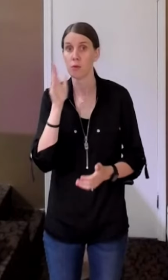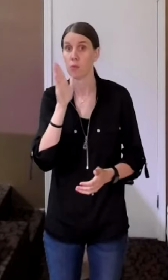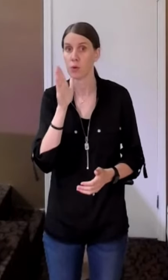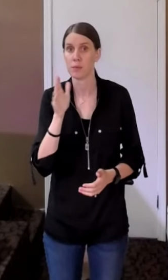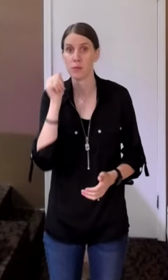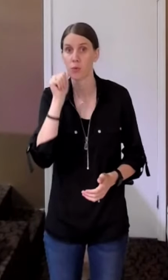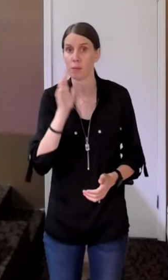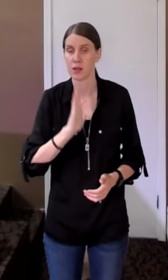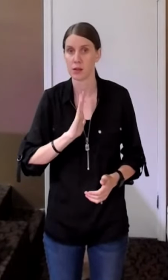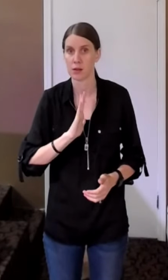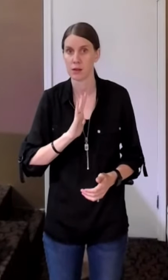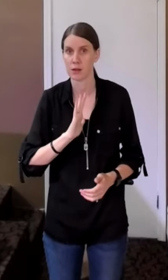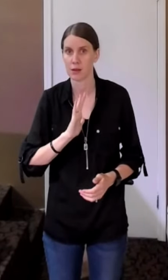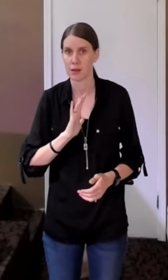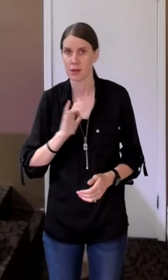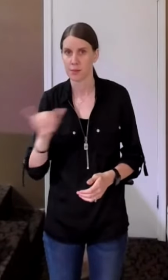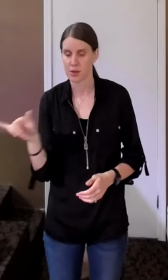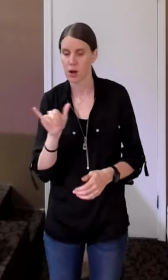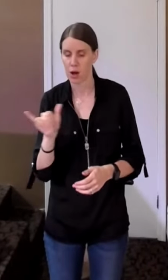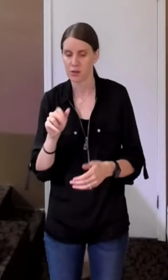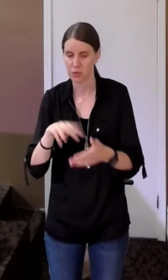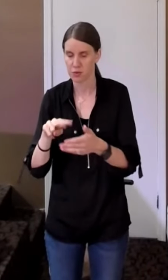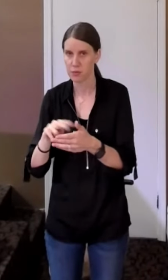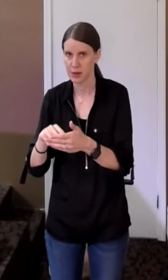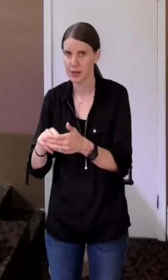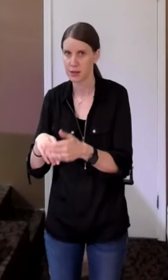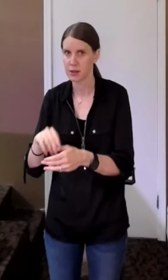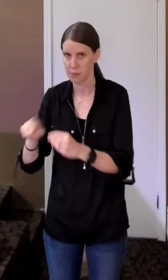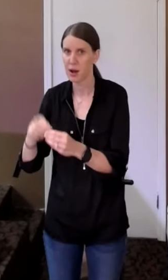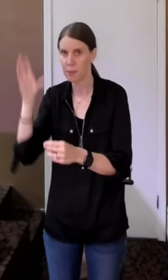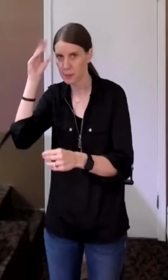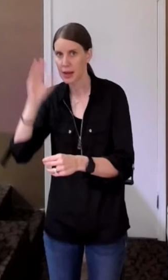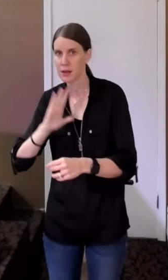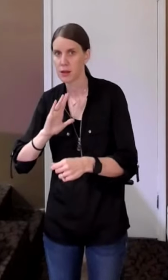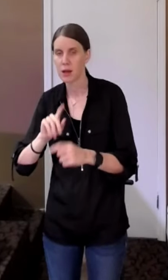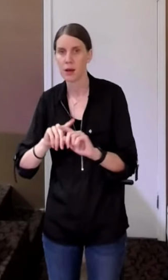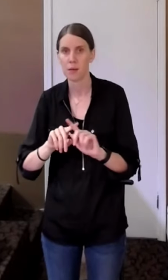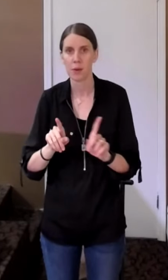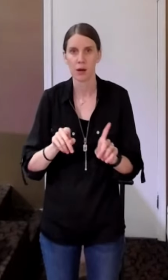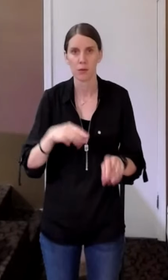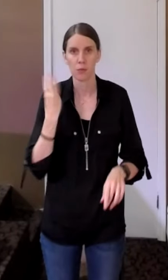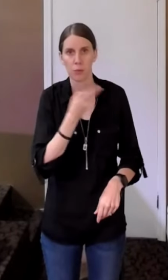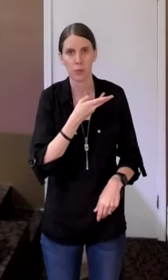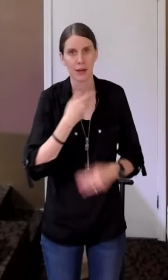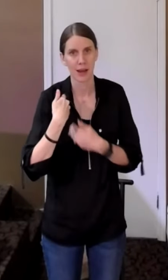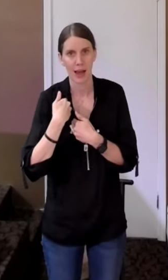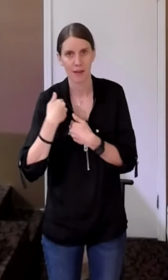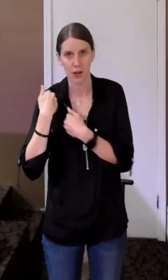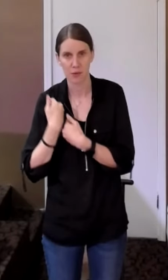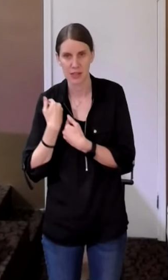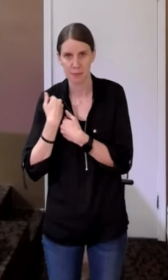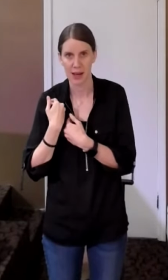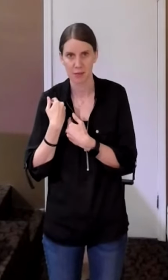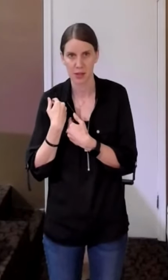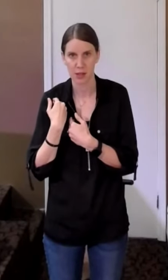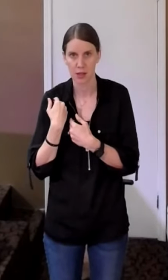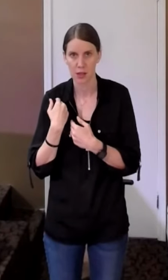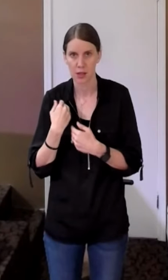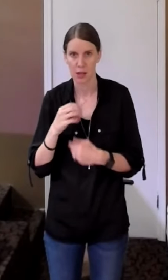this also because there's a passage adjacent about men, that we have a responsibility not only to our